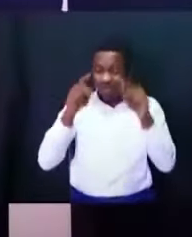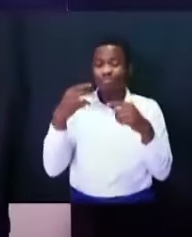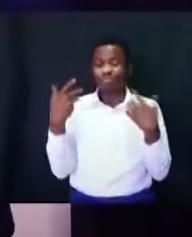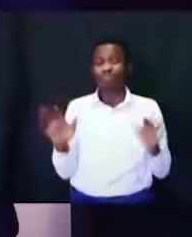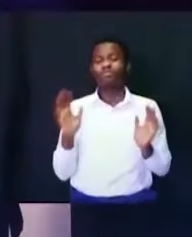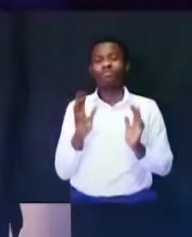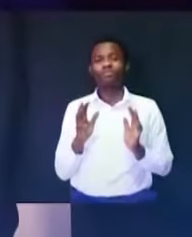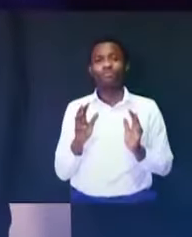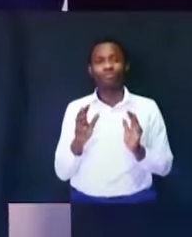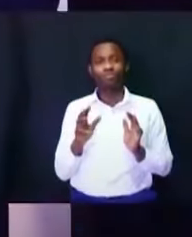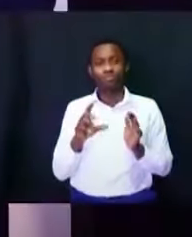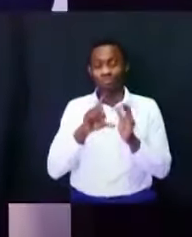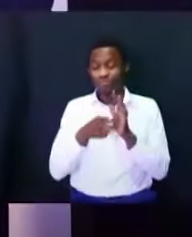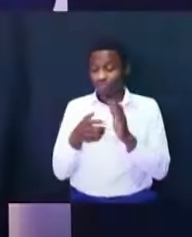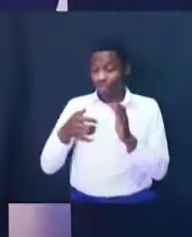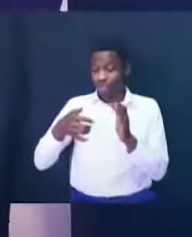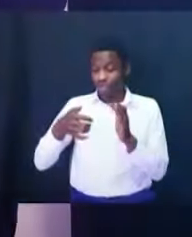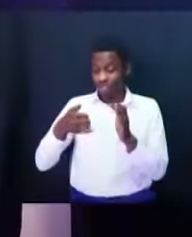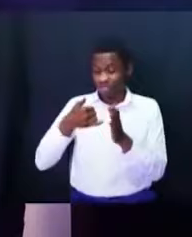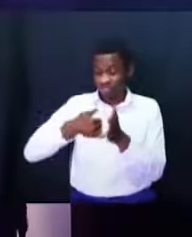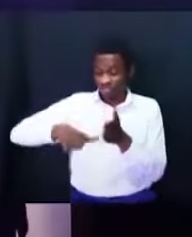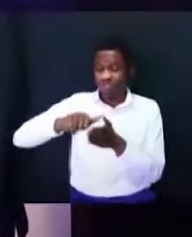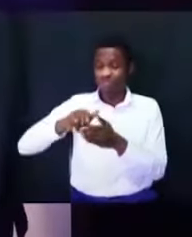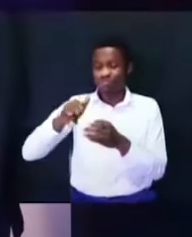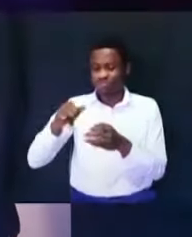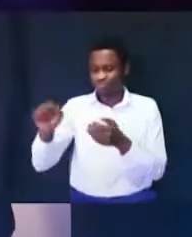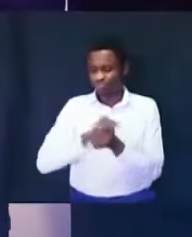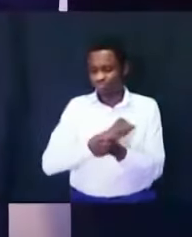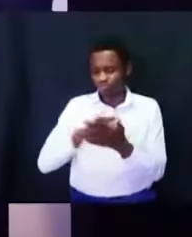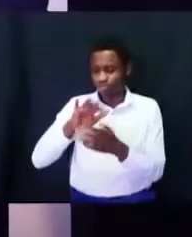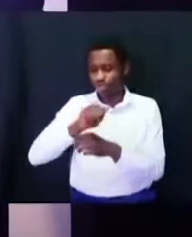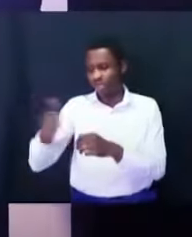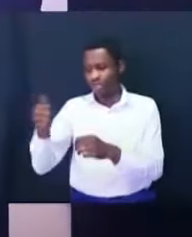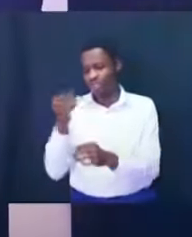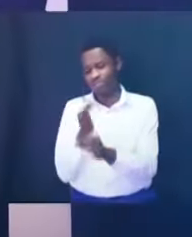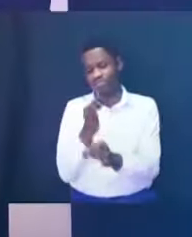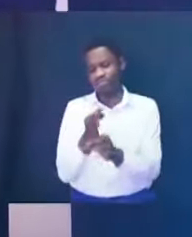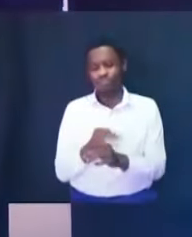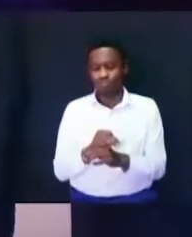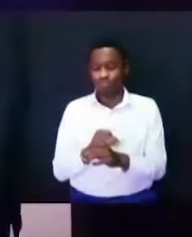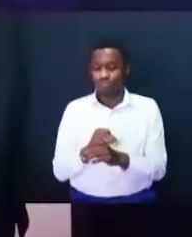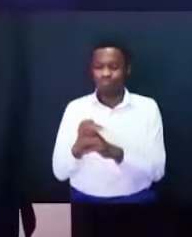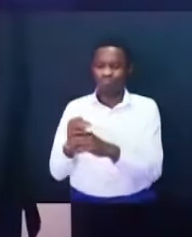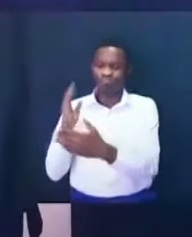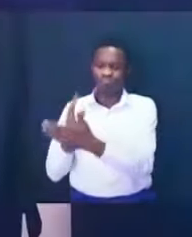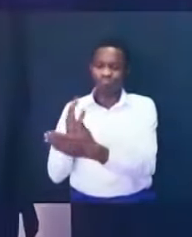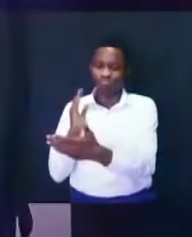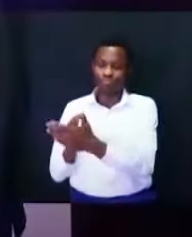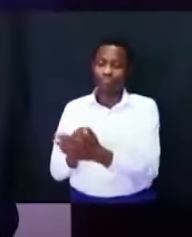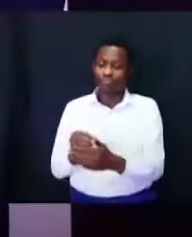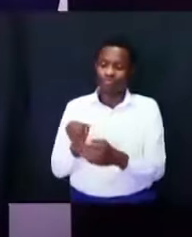place and they destroy the faith of some avoid Godless